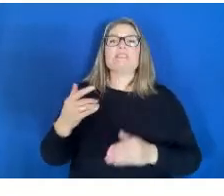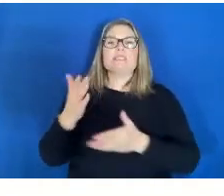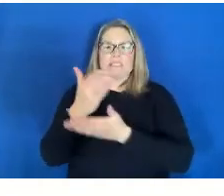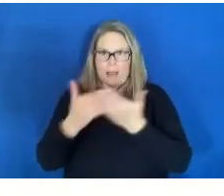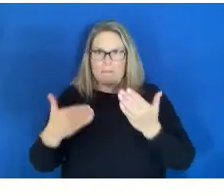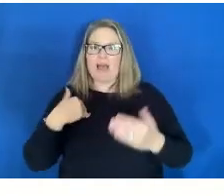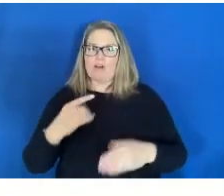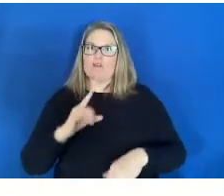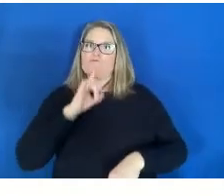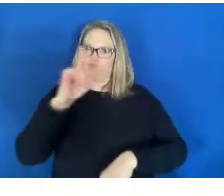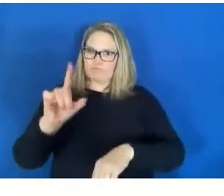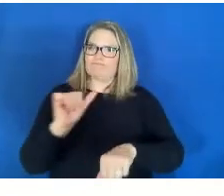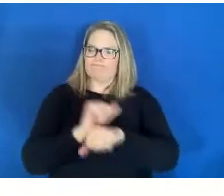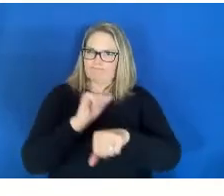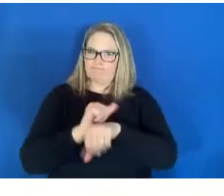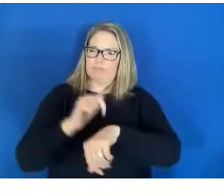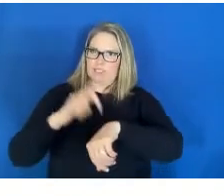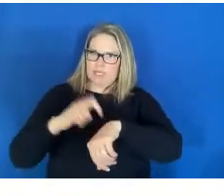And next slide.